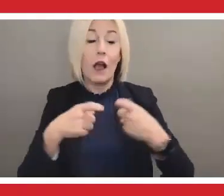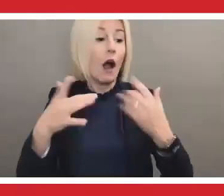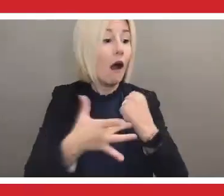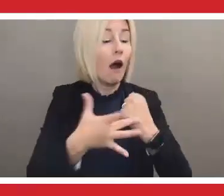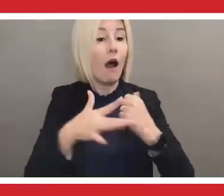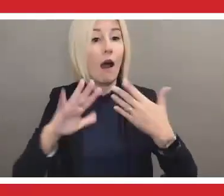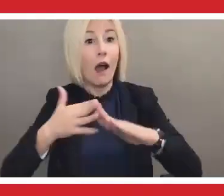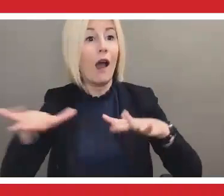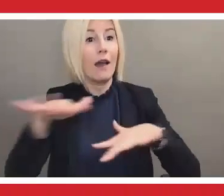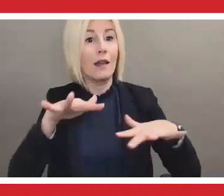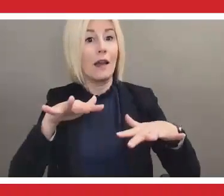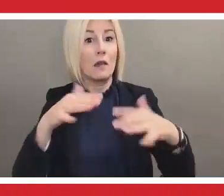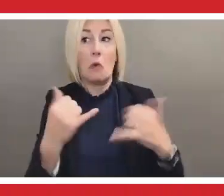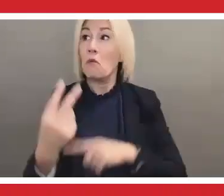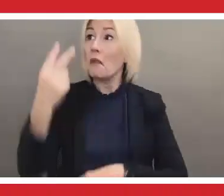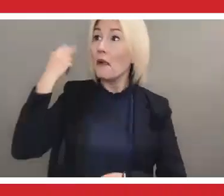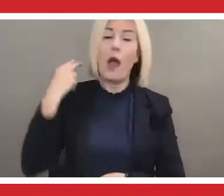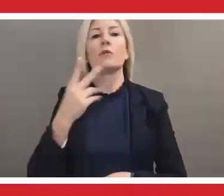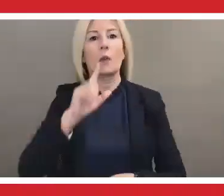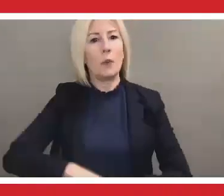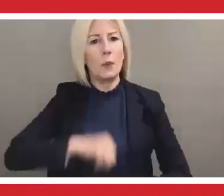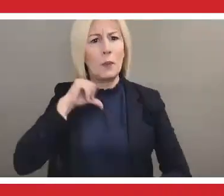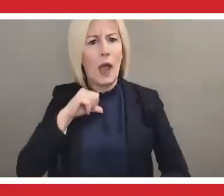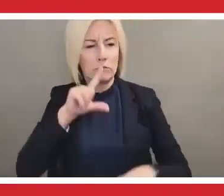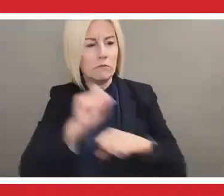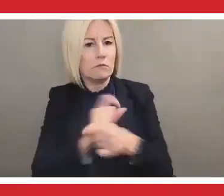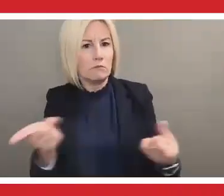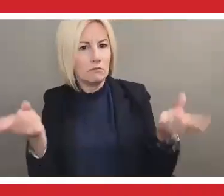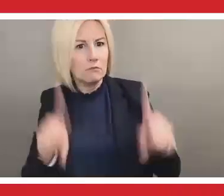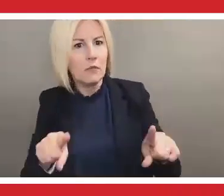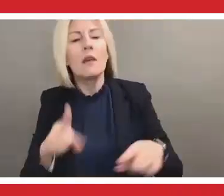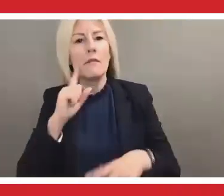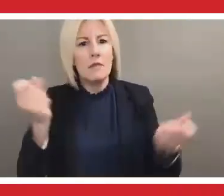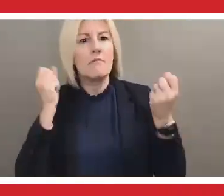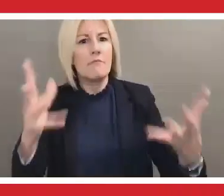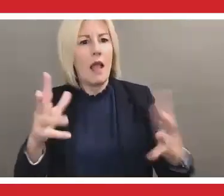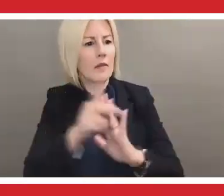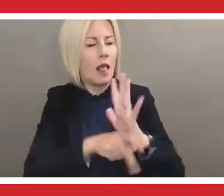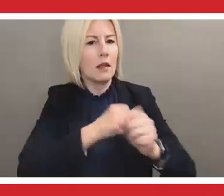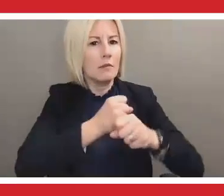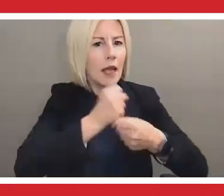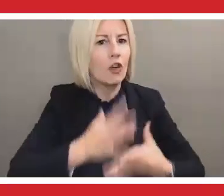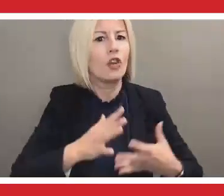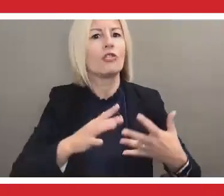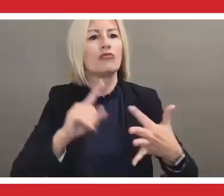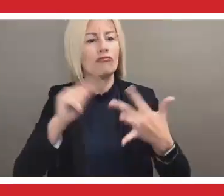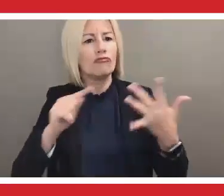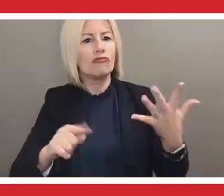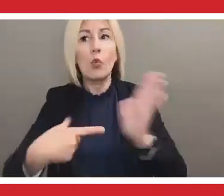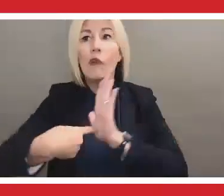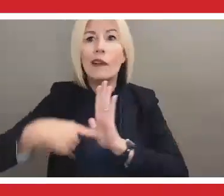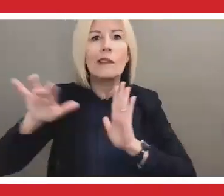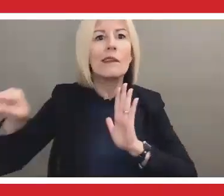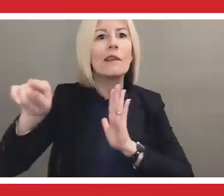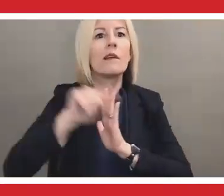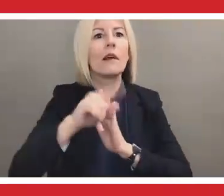back now, I'm really proud that we made it possible for numerous policymakers, entrepreneurs, representatives of